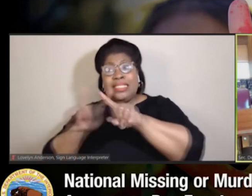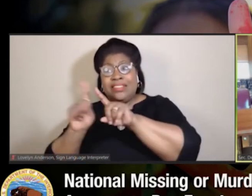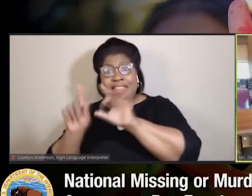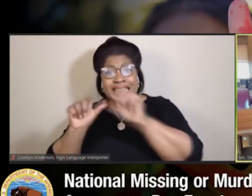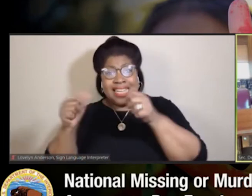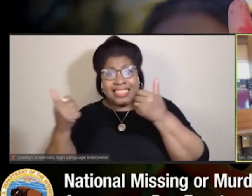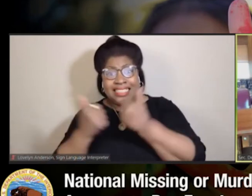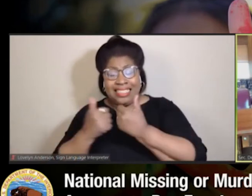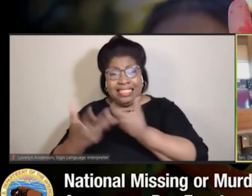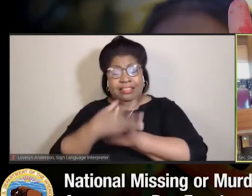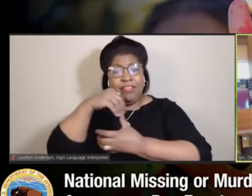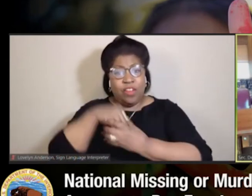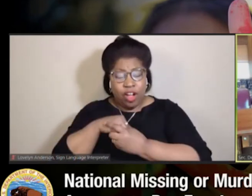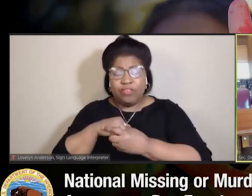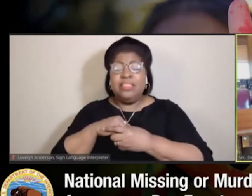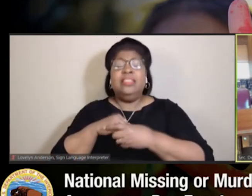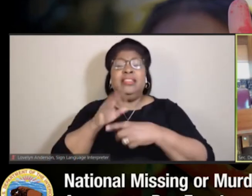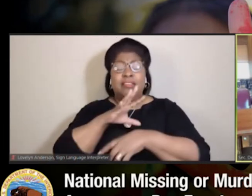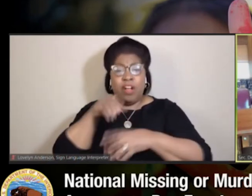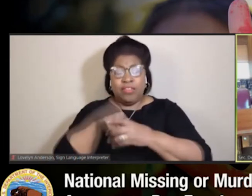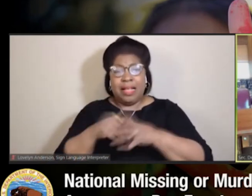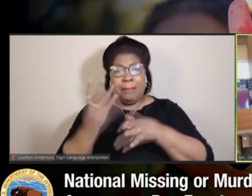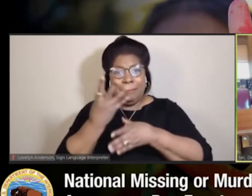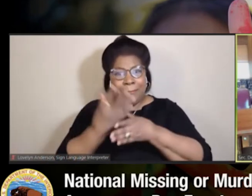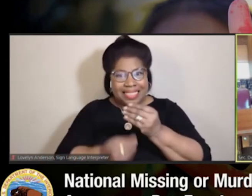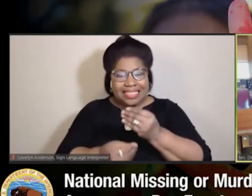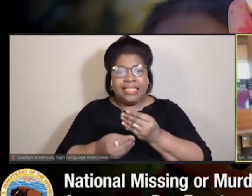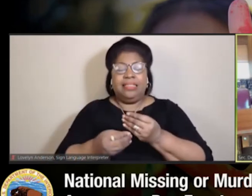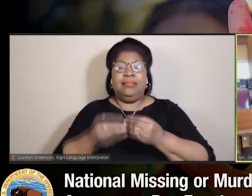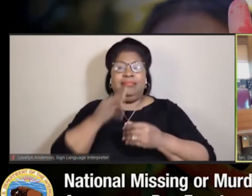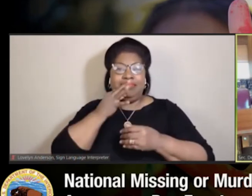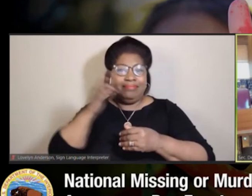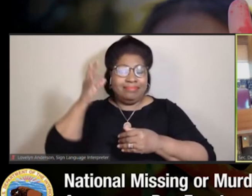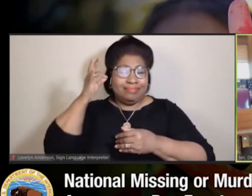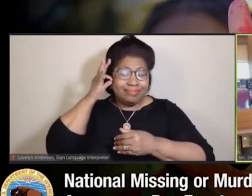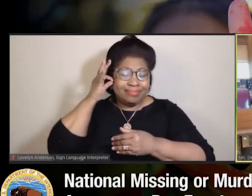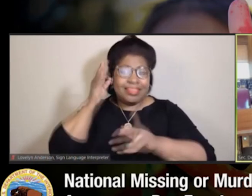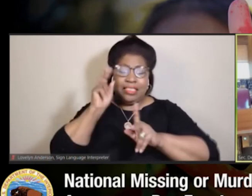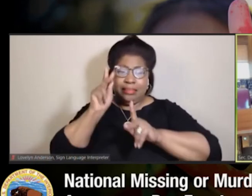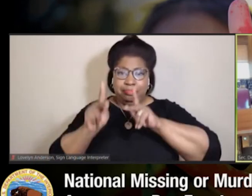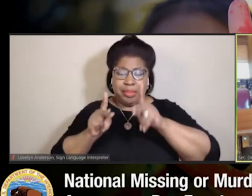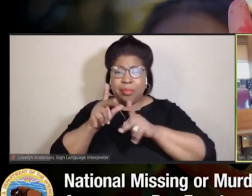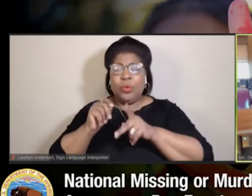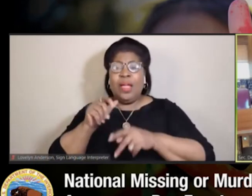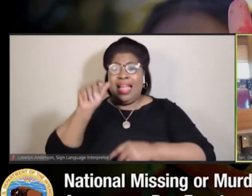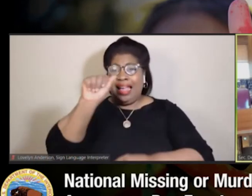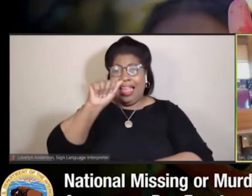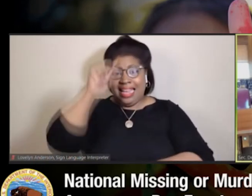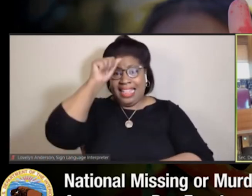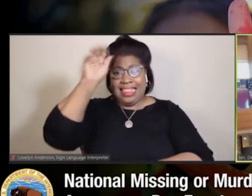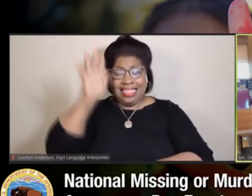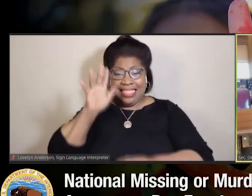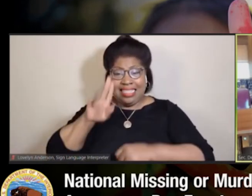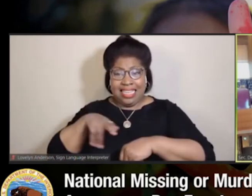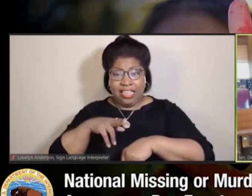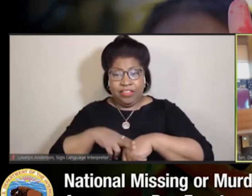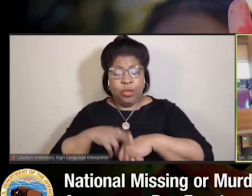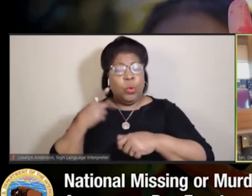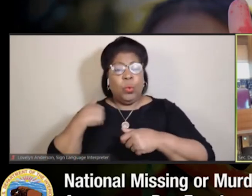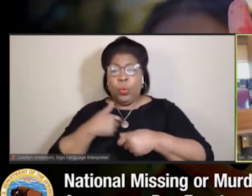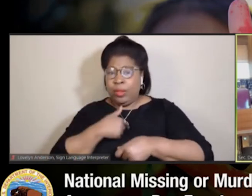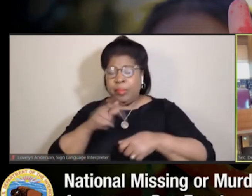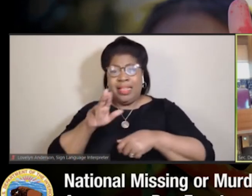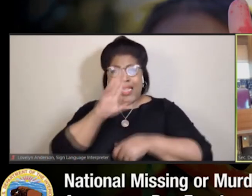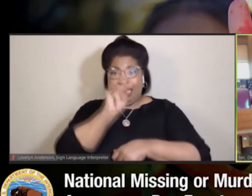and murdered American Indian and Alaska Native Natives. The MMU is marshaling law enforcement resources across federal